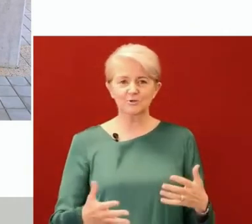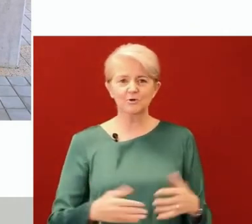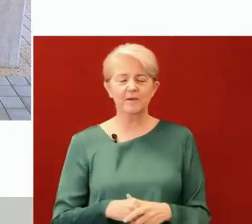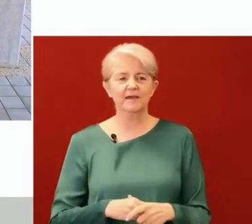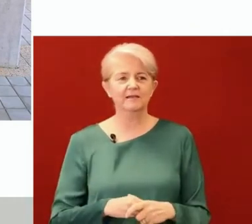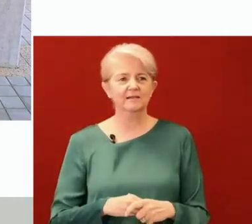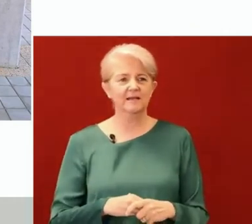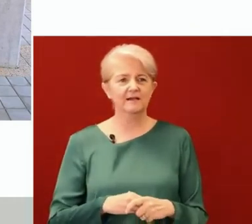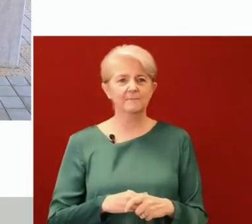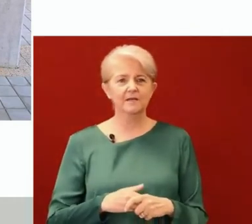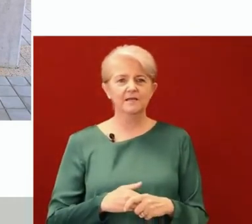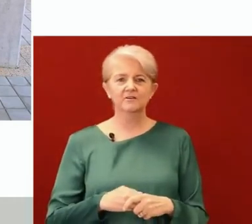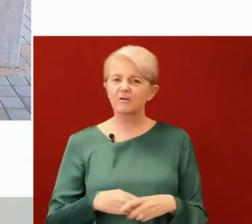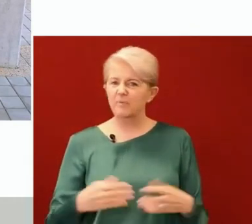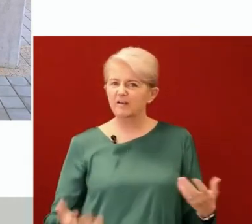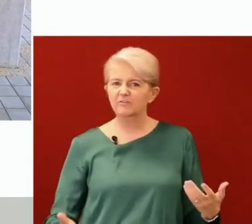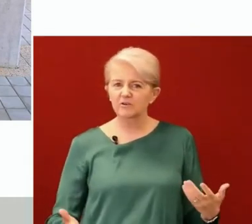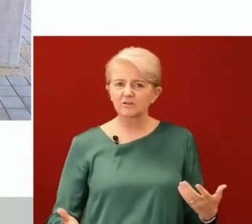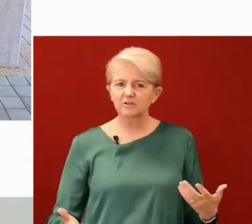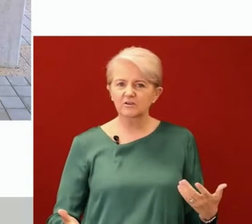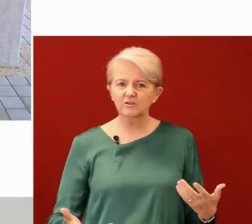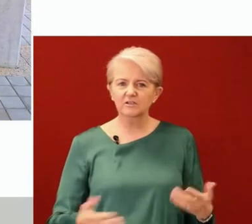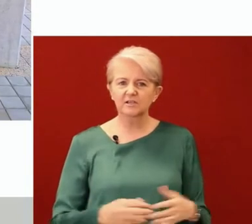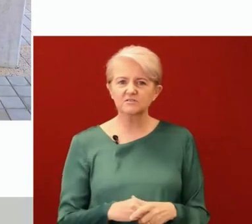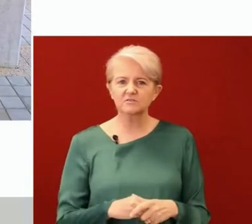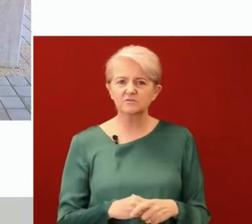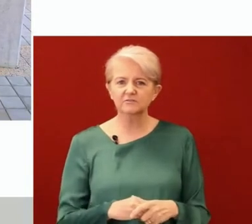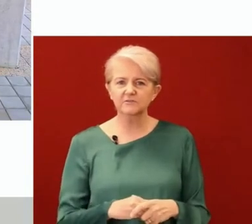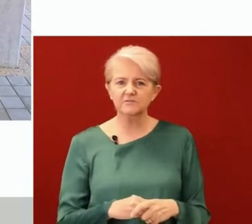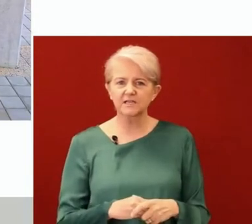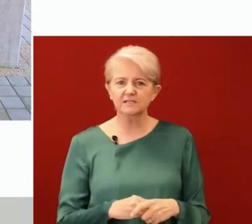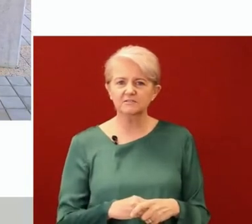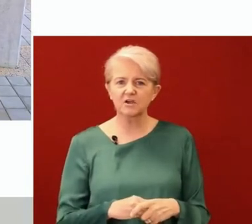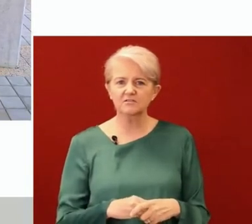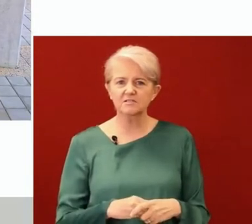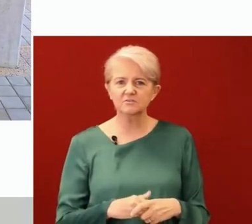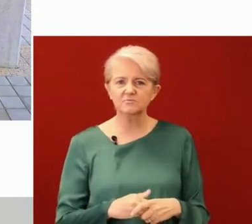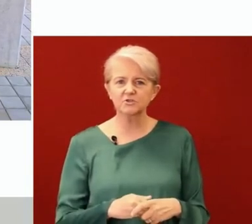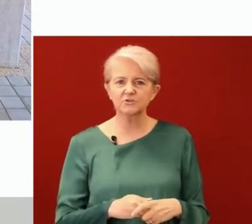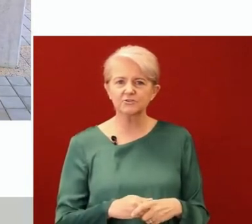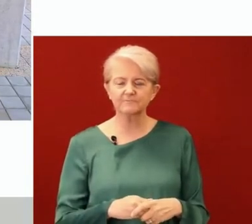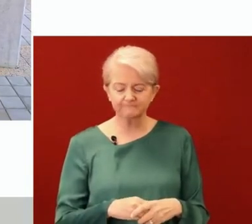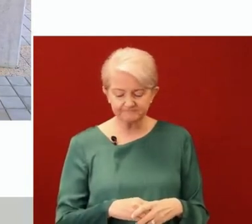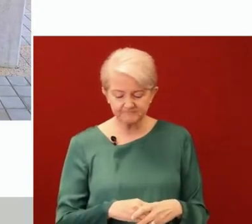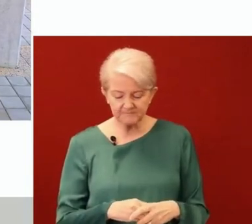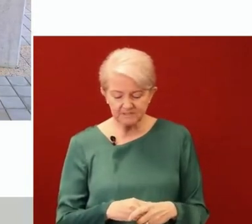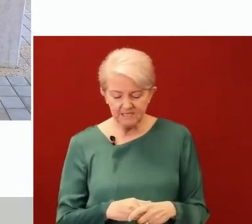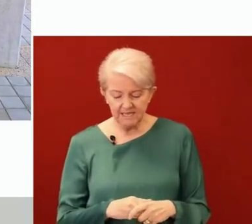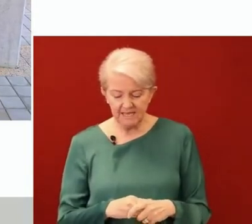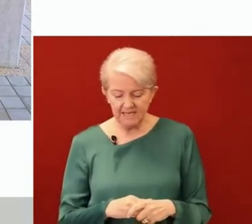as I talk about it, not bad for a girl who left school at 15 to go and sell some shoes.